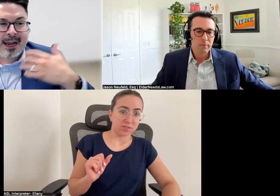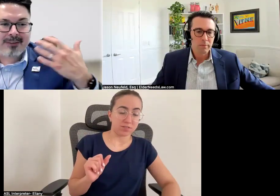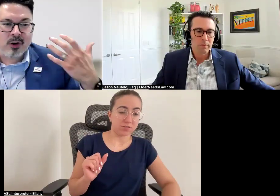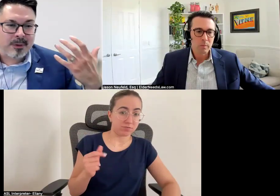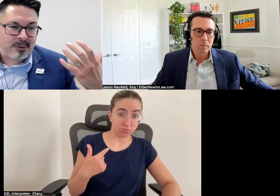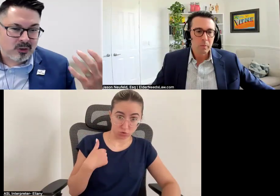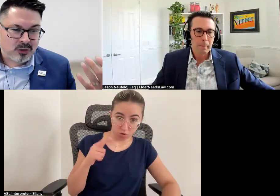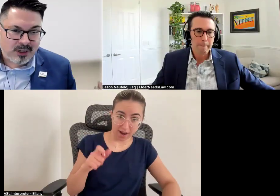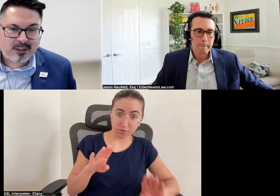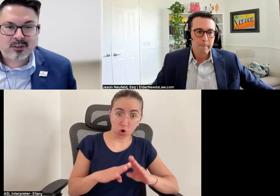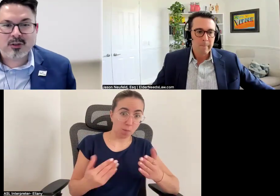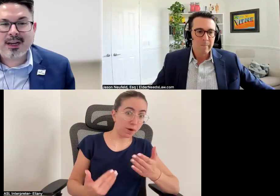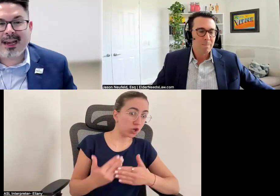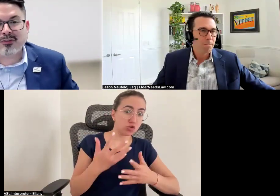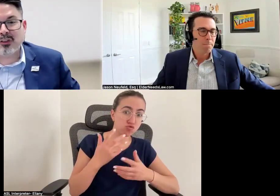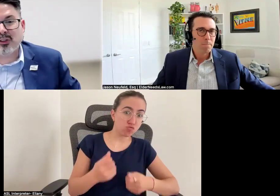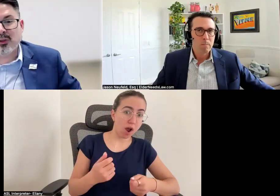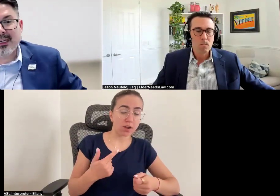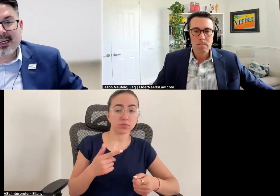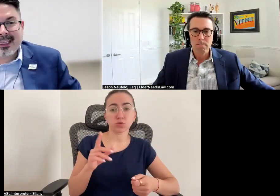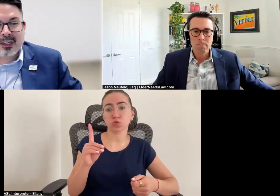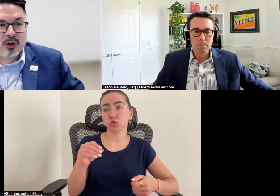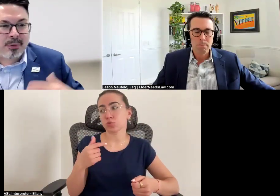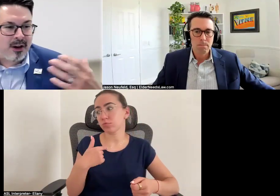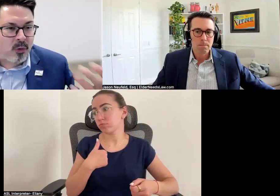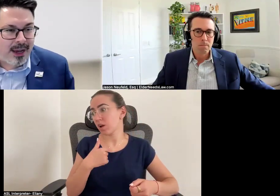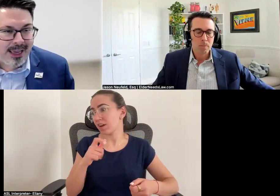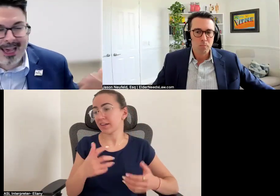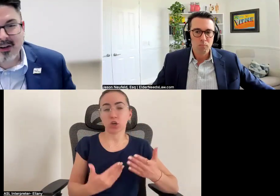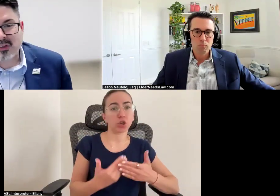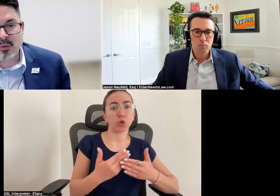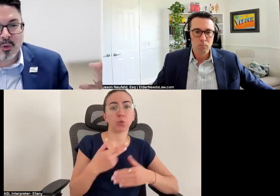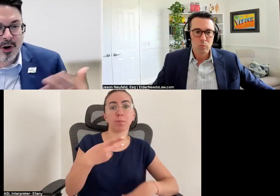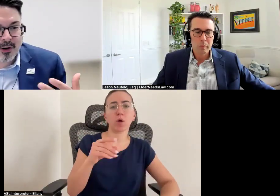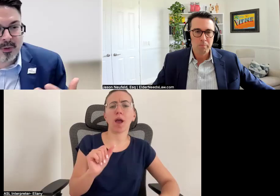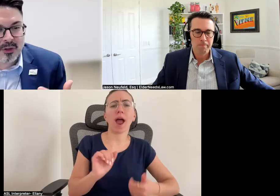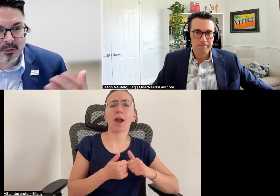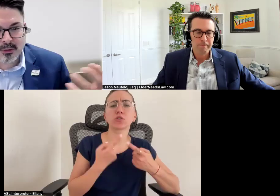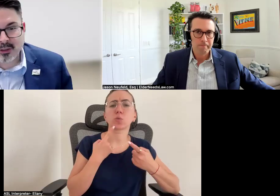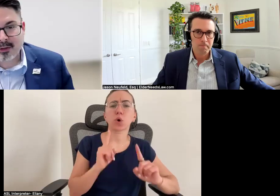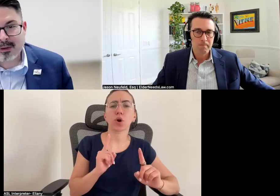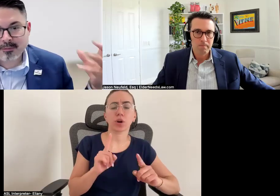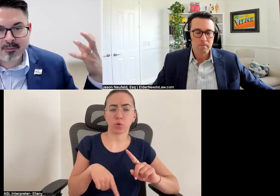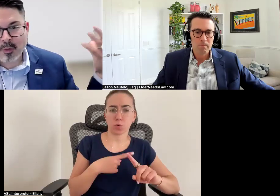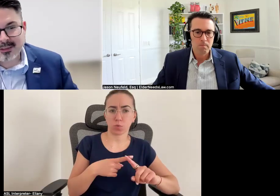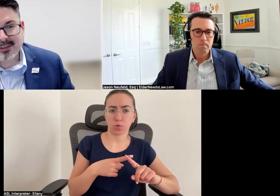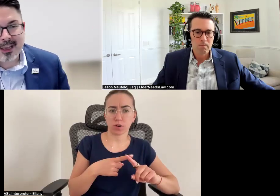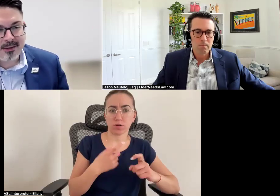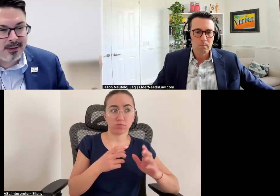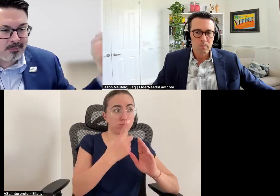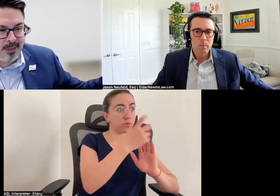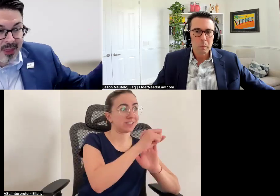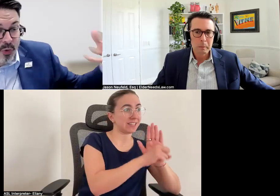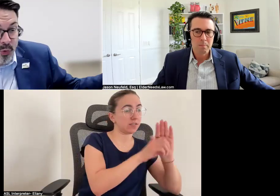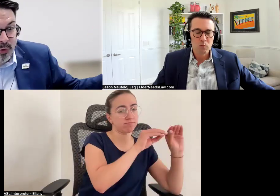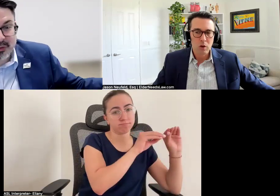do I have to open up a new trust? Do I have to get a new POA? How does it work when you're talking about one state